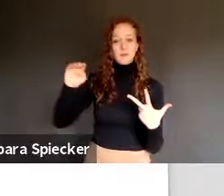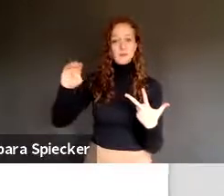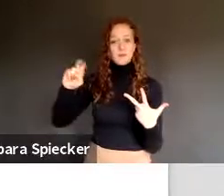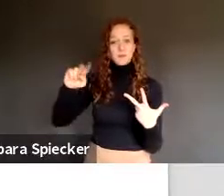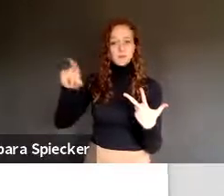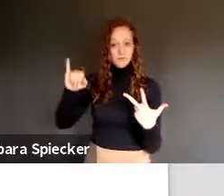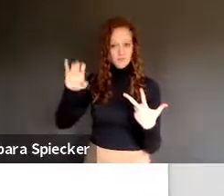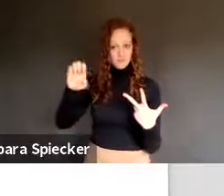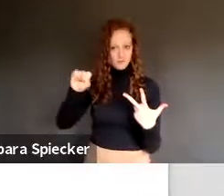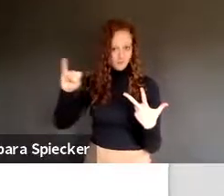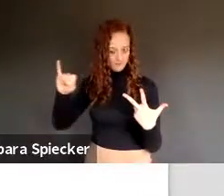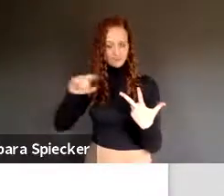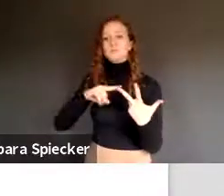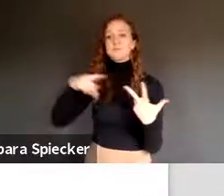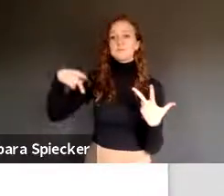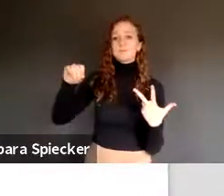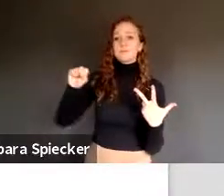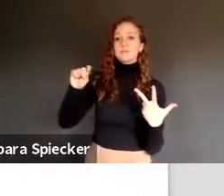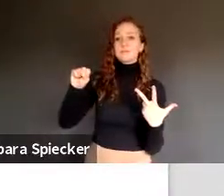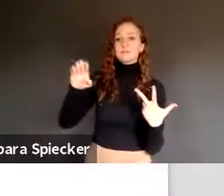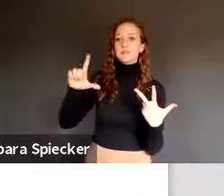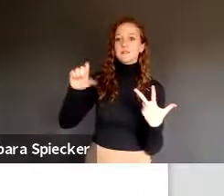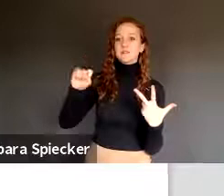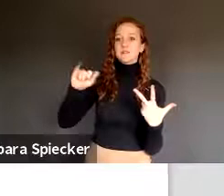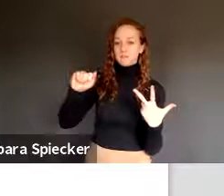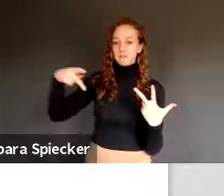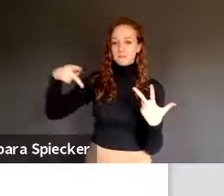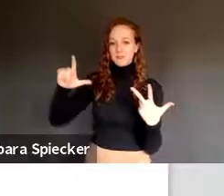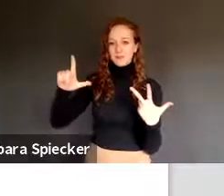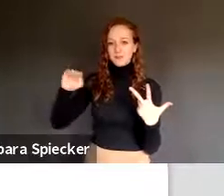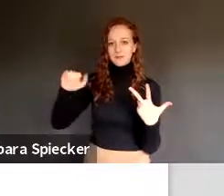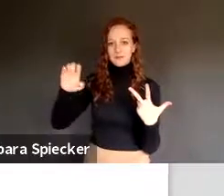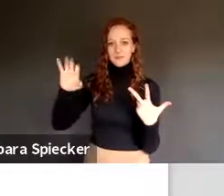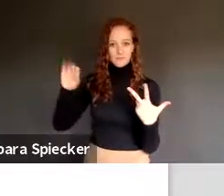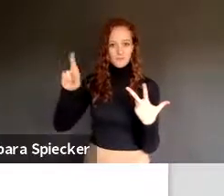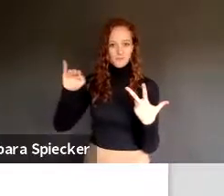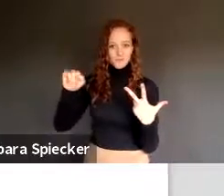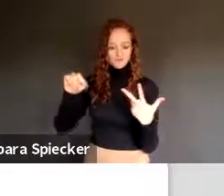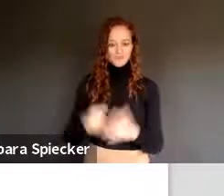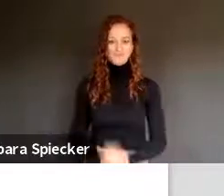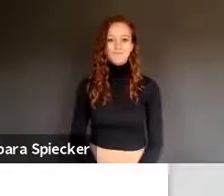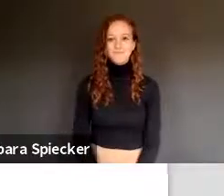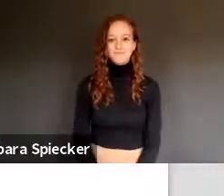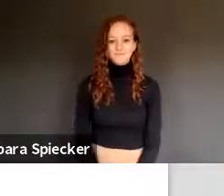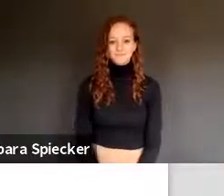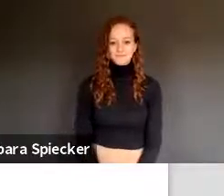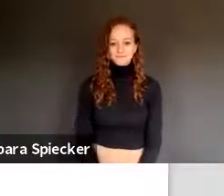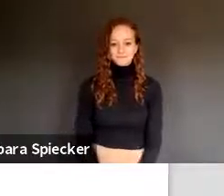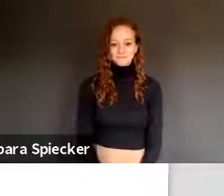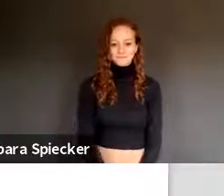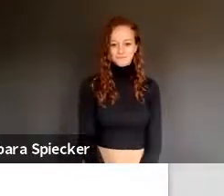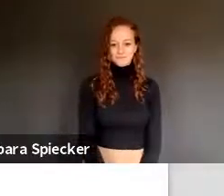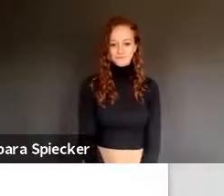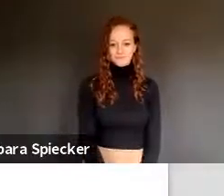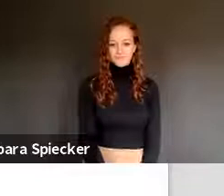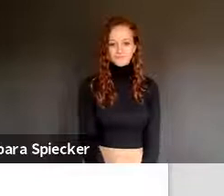on the left there, Egregia menzicii in the center, and on the right, Postelsia palmiformis, the little palm